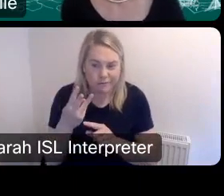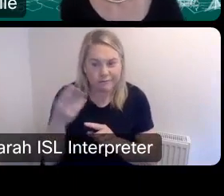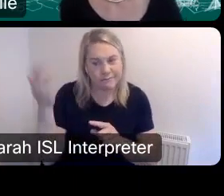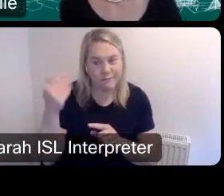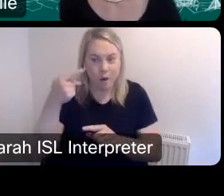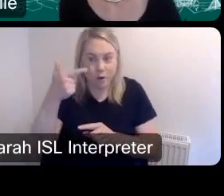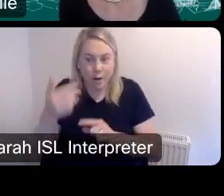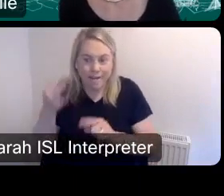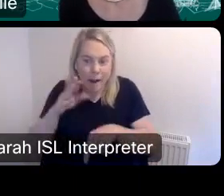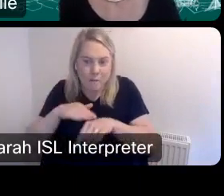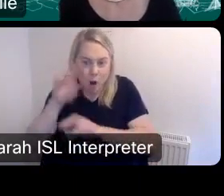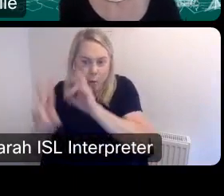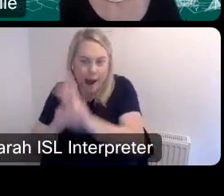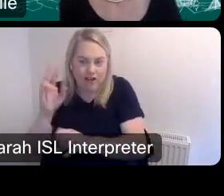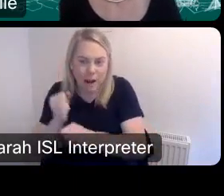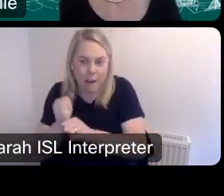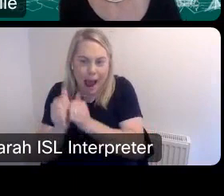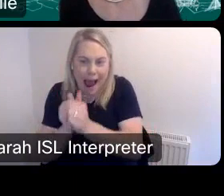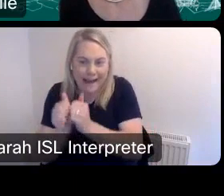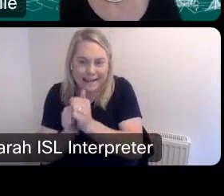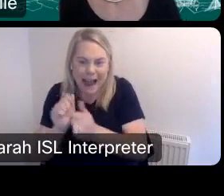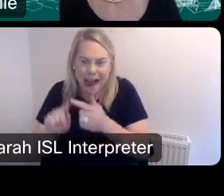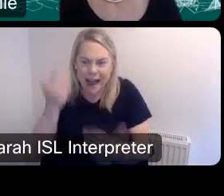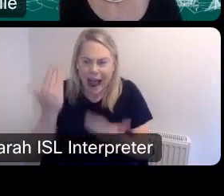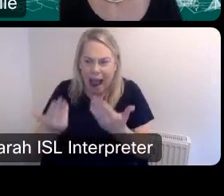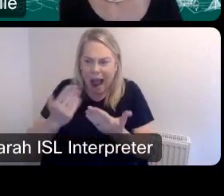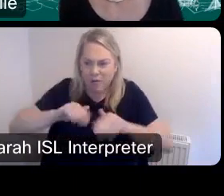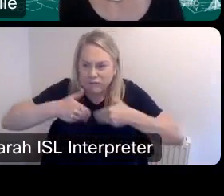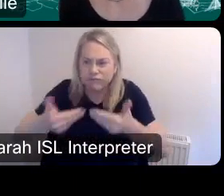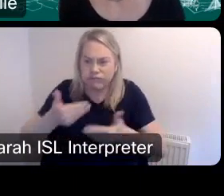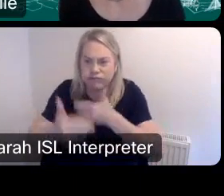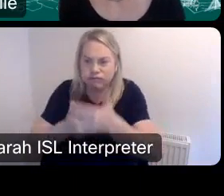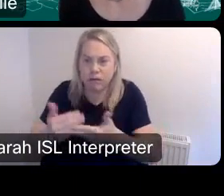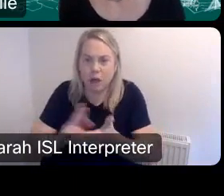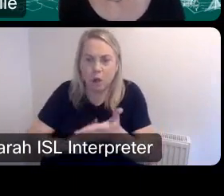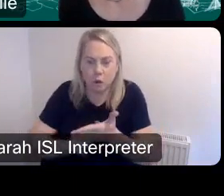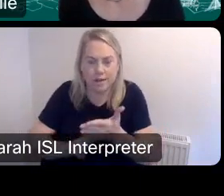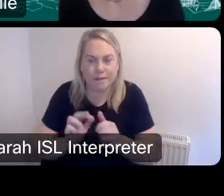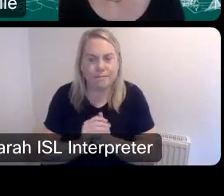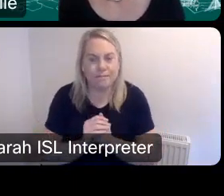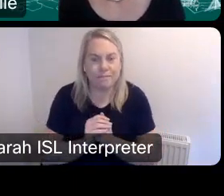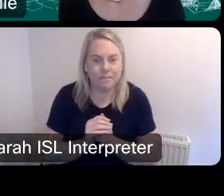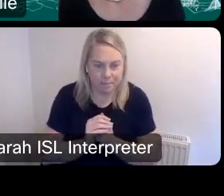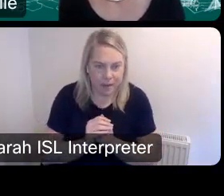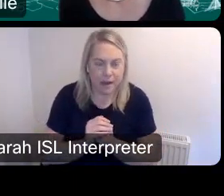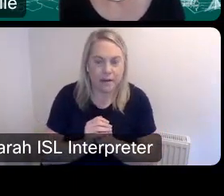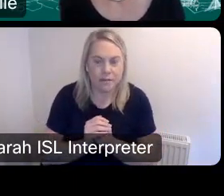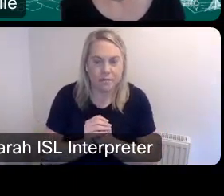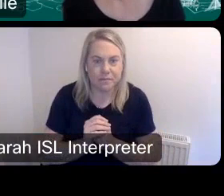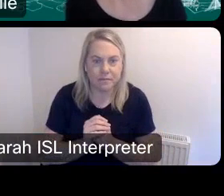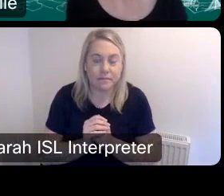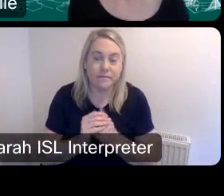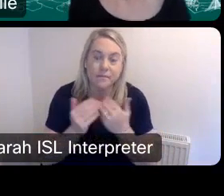or you're seeking further detail on the Act and its implementation. Next slide, please.